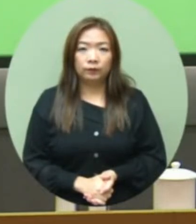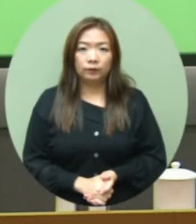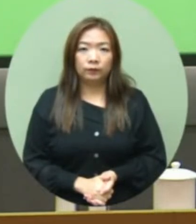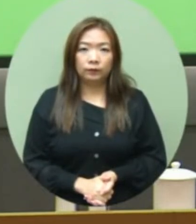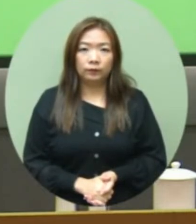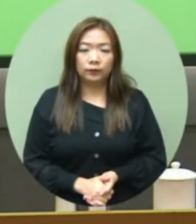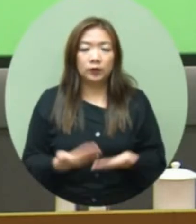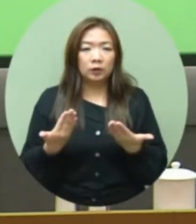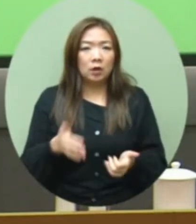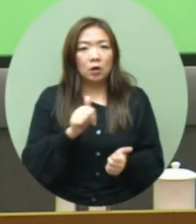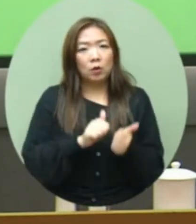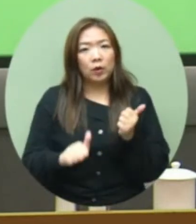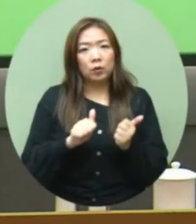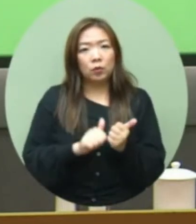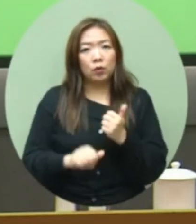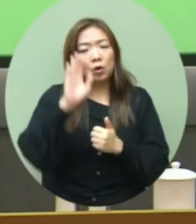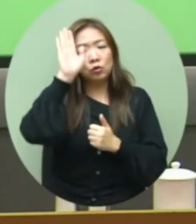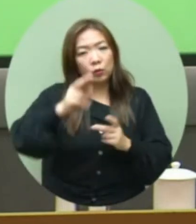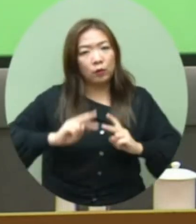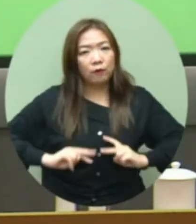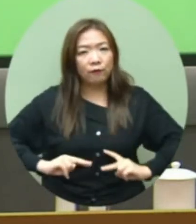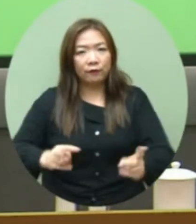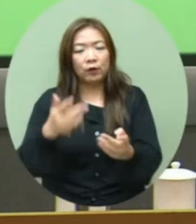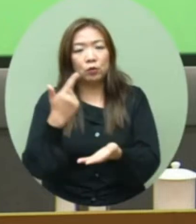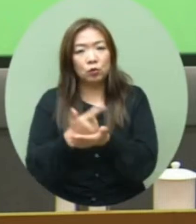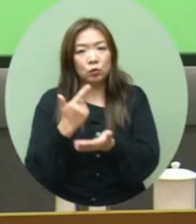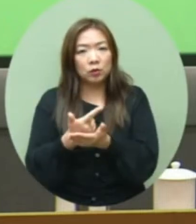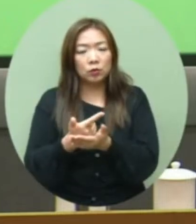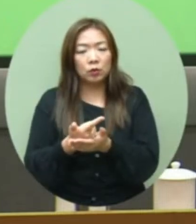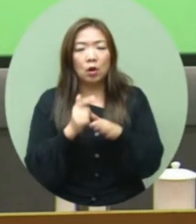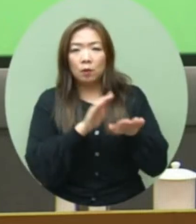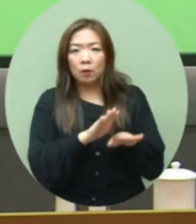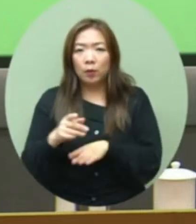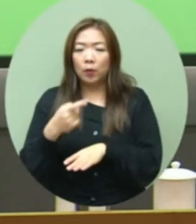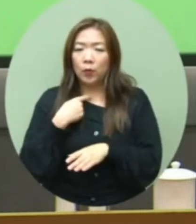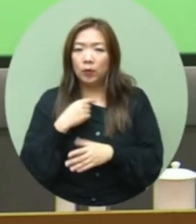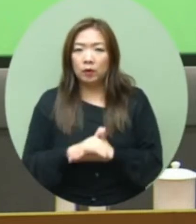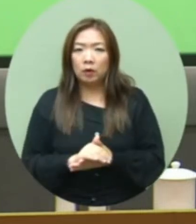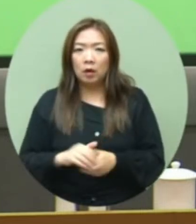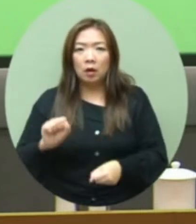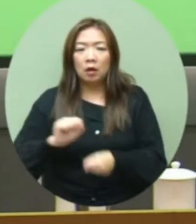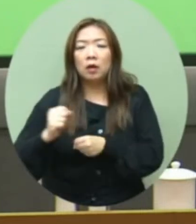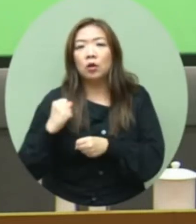That's why this committee will play a huge role.